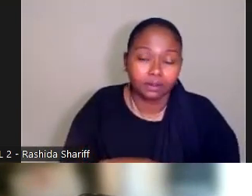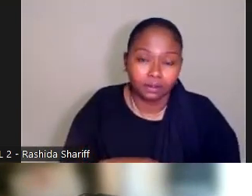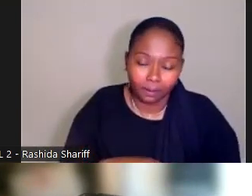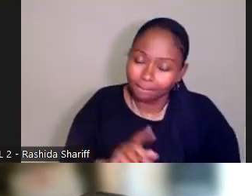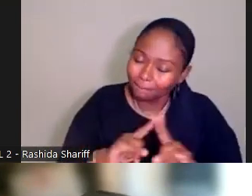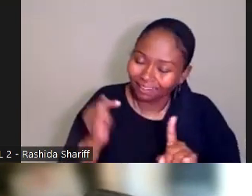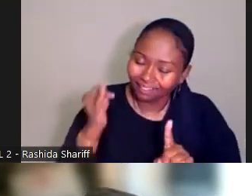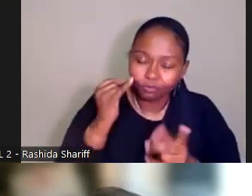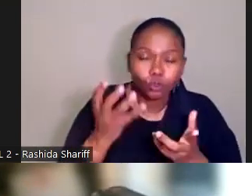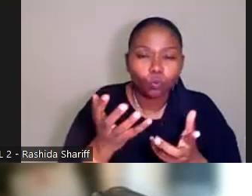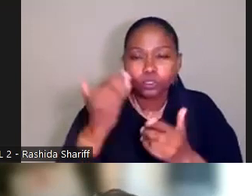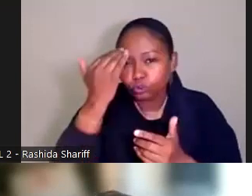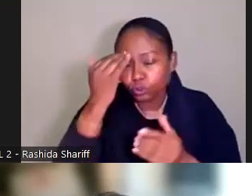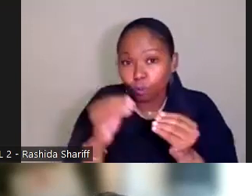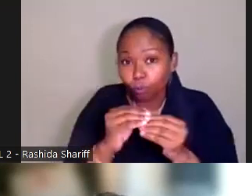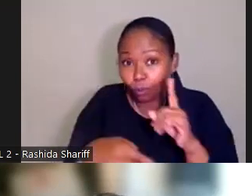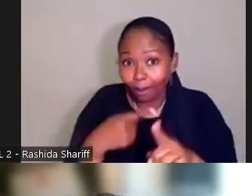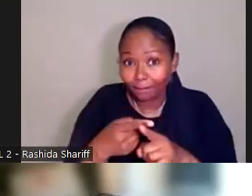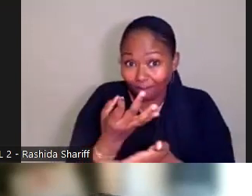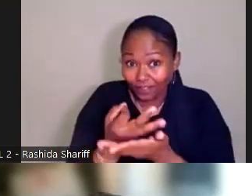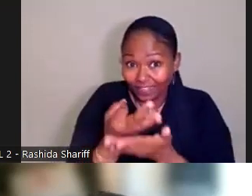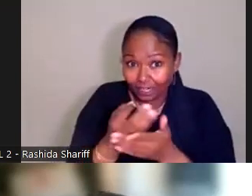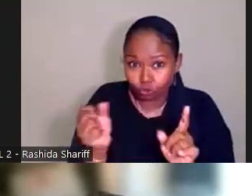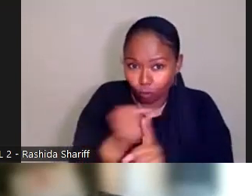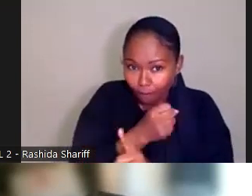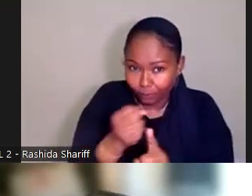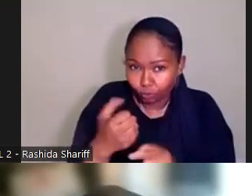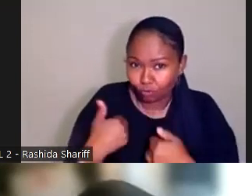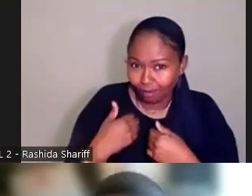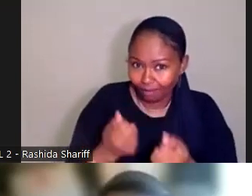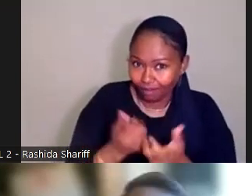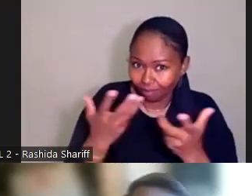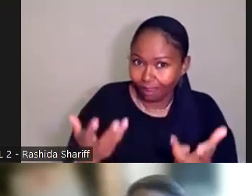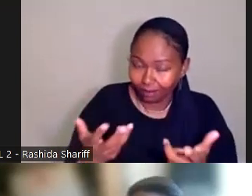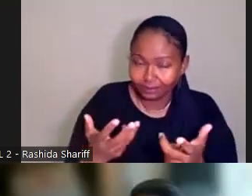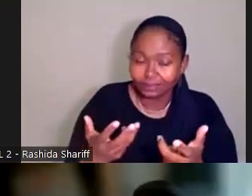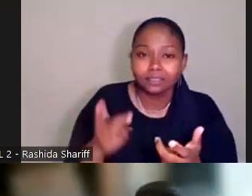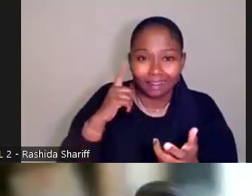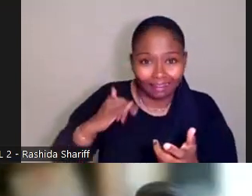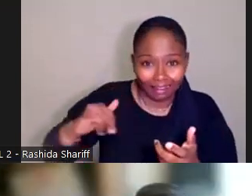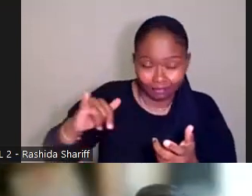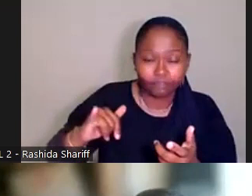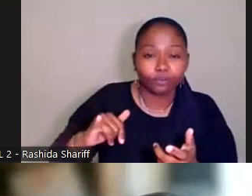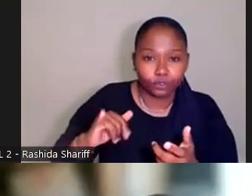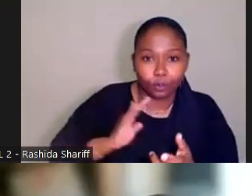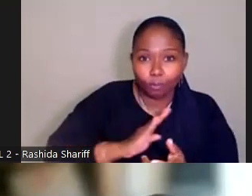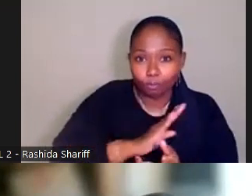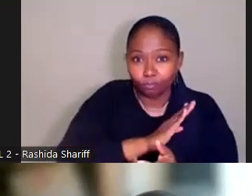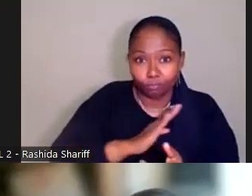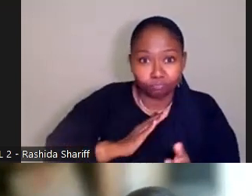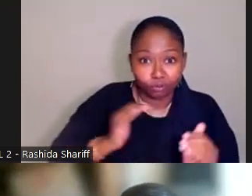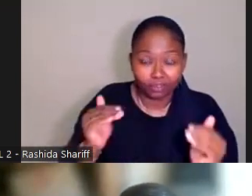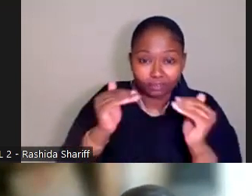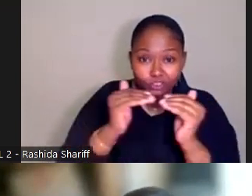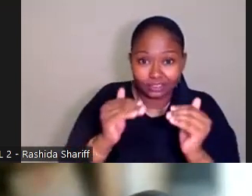more about financial abuse, we have a lot in the California Elder Justice Coalition's new